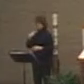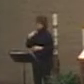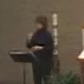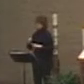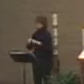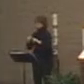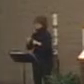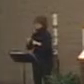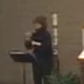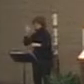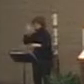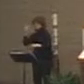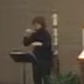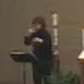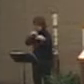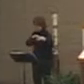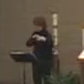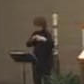saying, live this way.